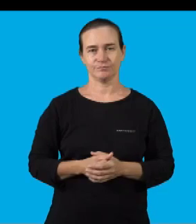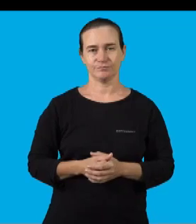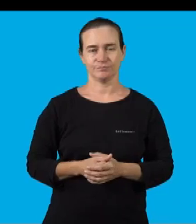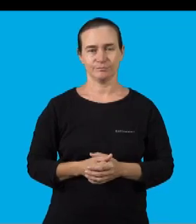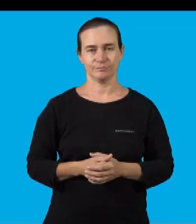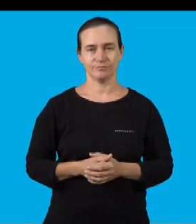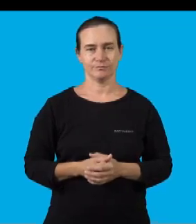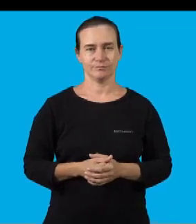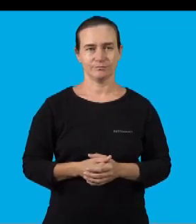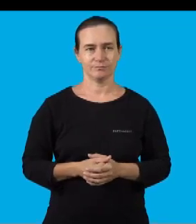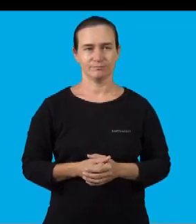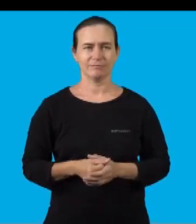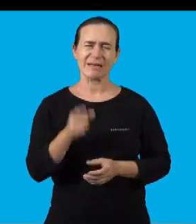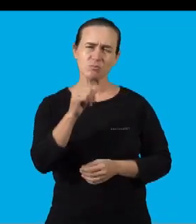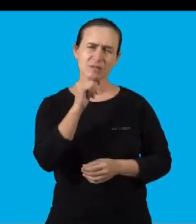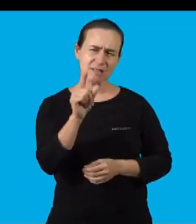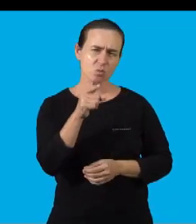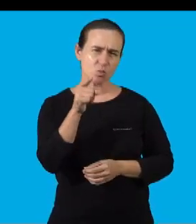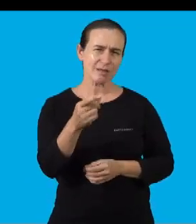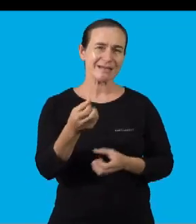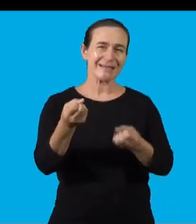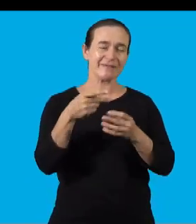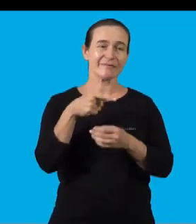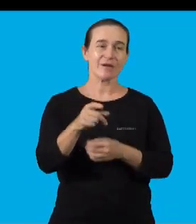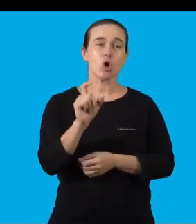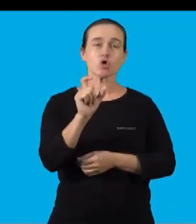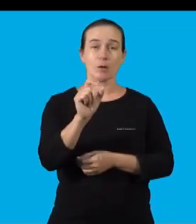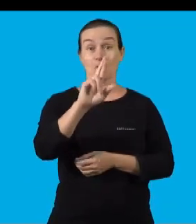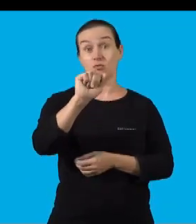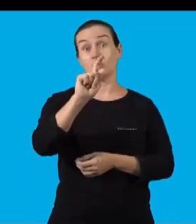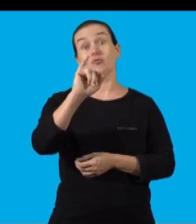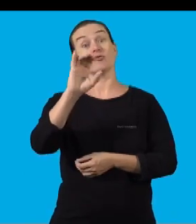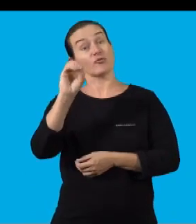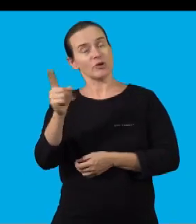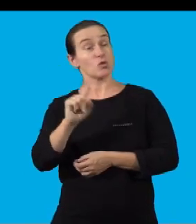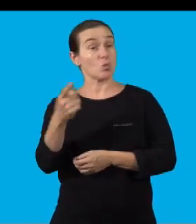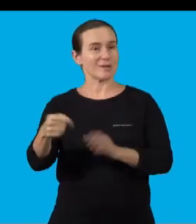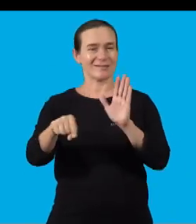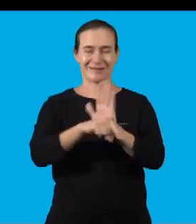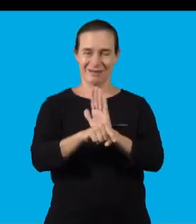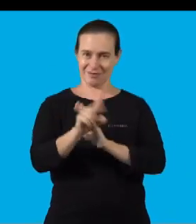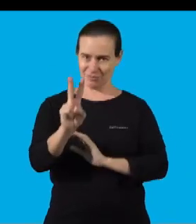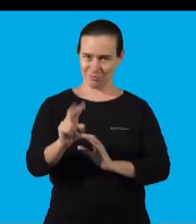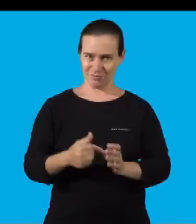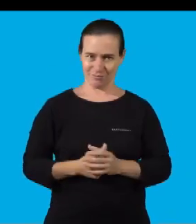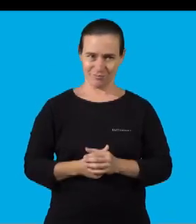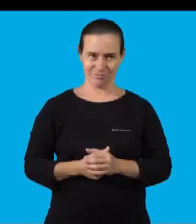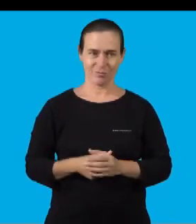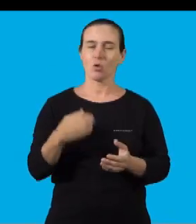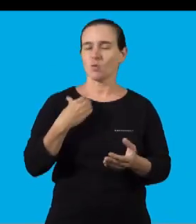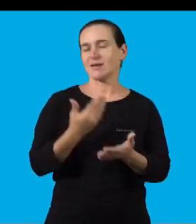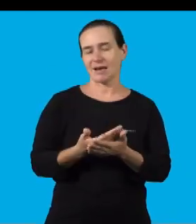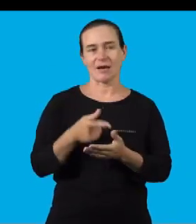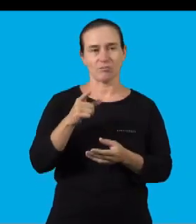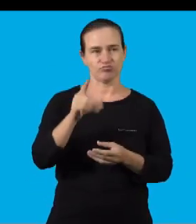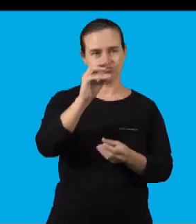look further into the statement, it also gave us the common ratio, and that common ratio is -2. So we